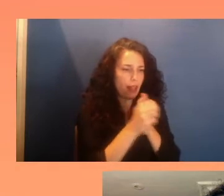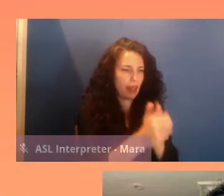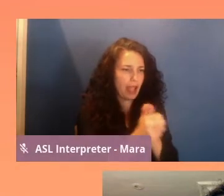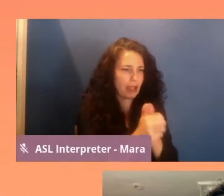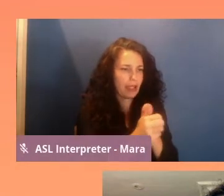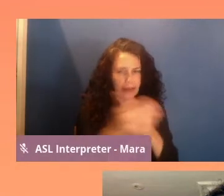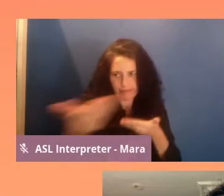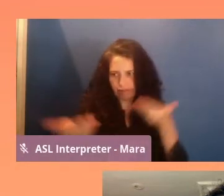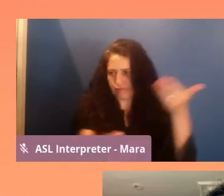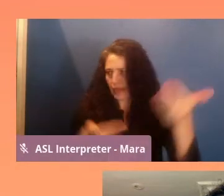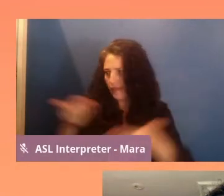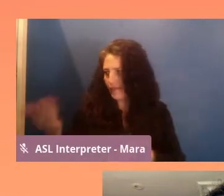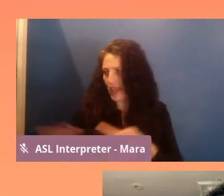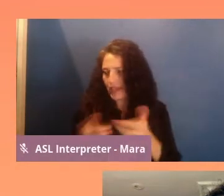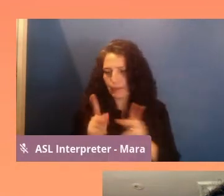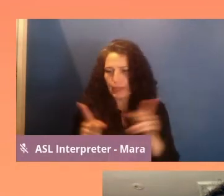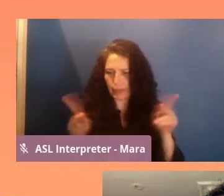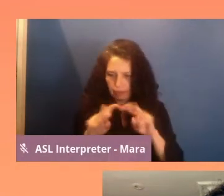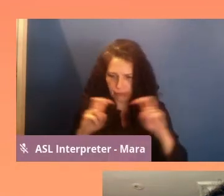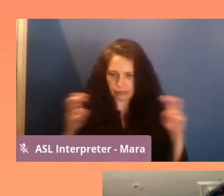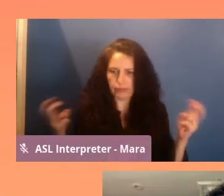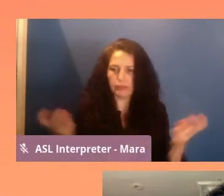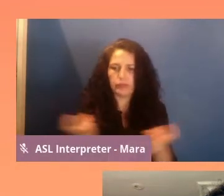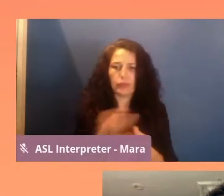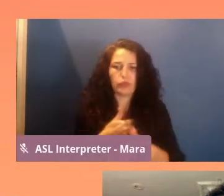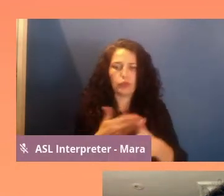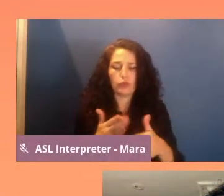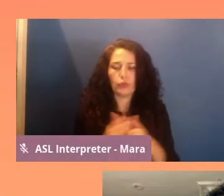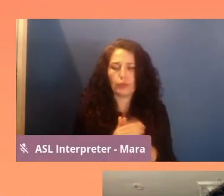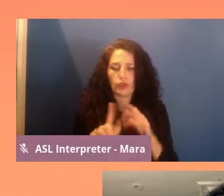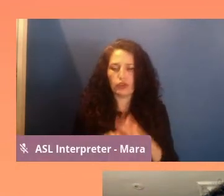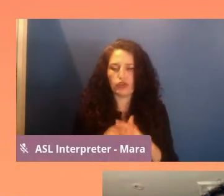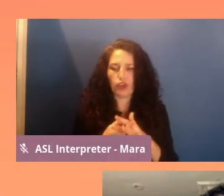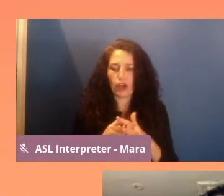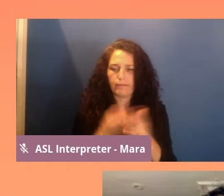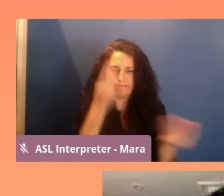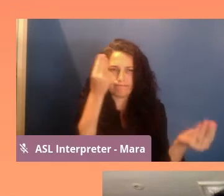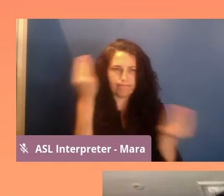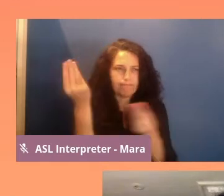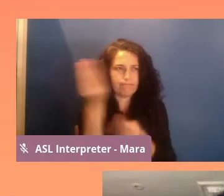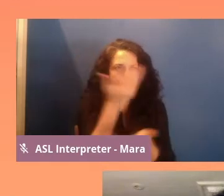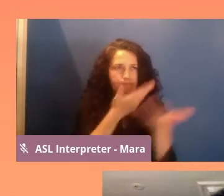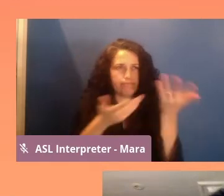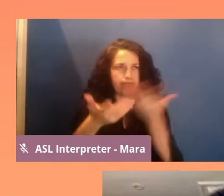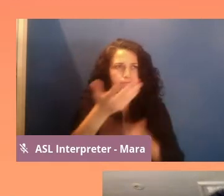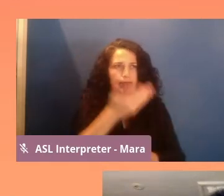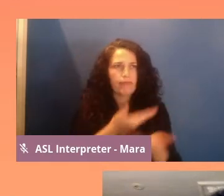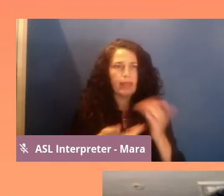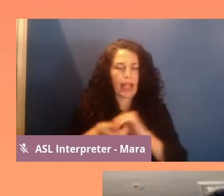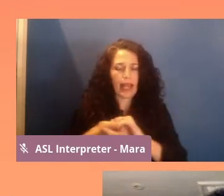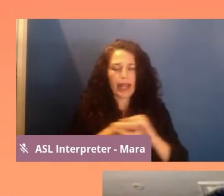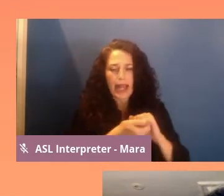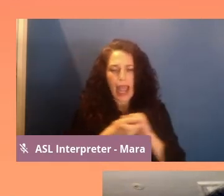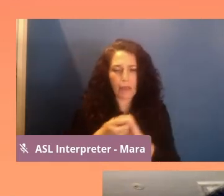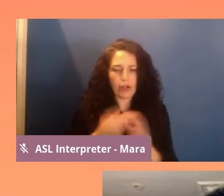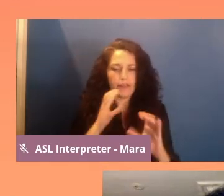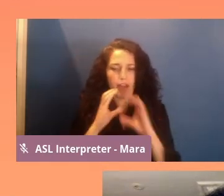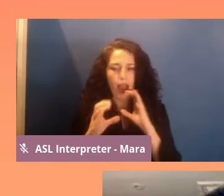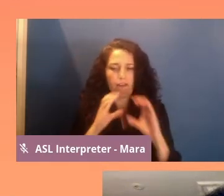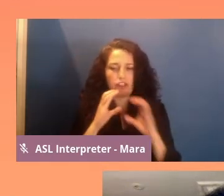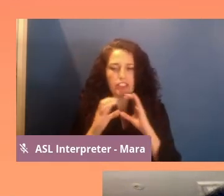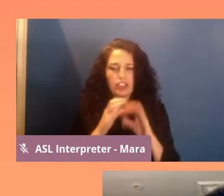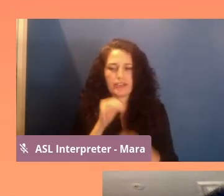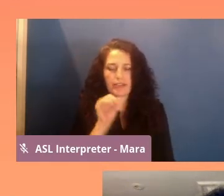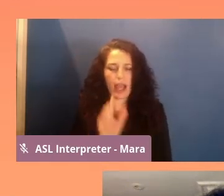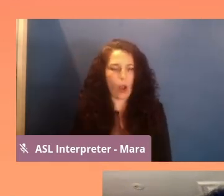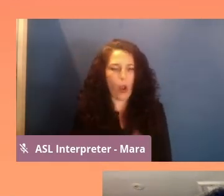people into the room with us and to start having these collective and collaborative conversations where it's not